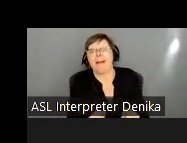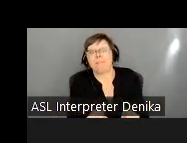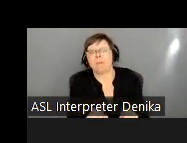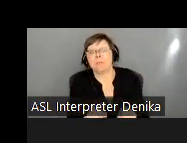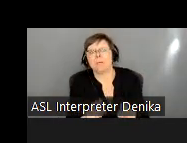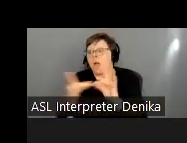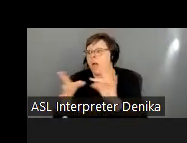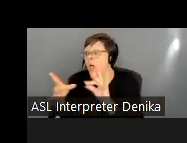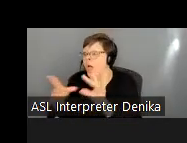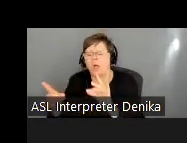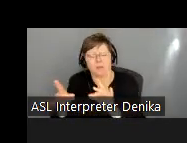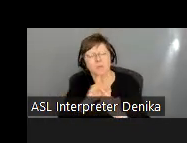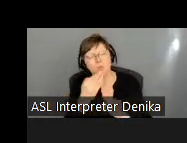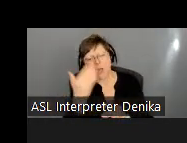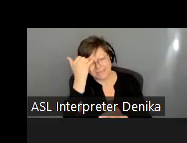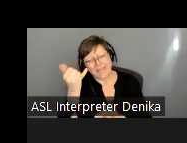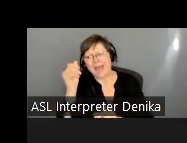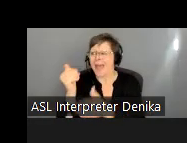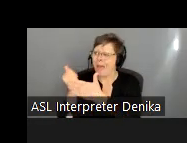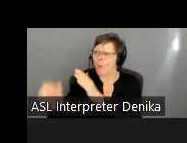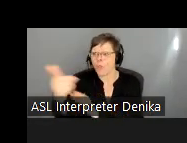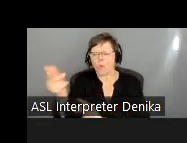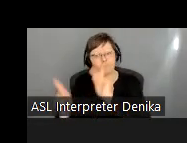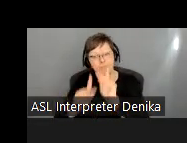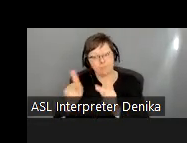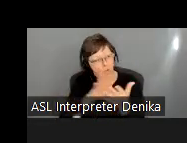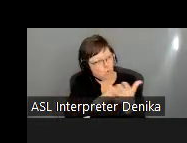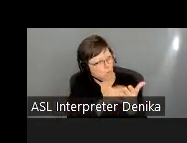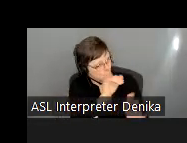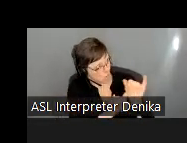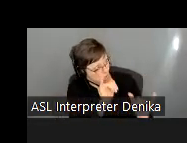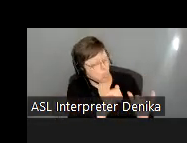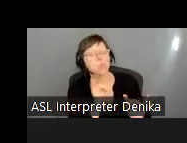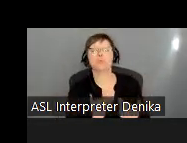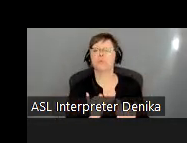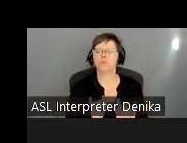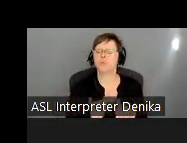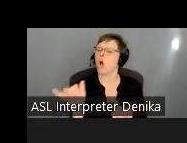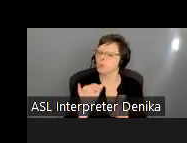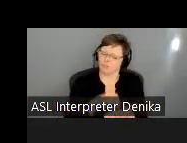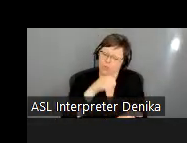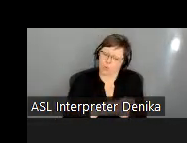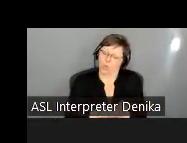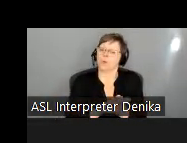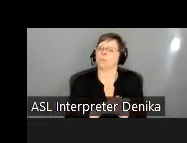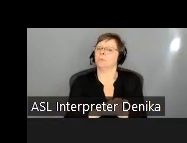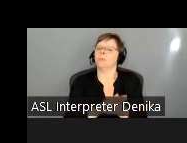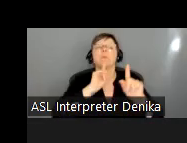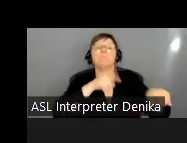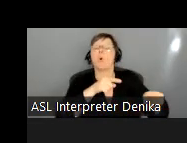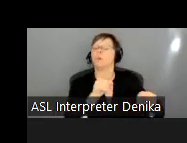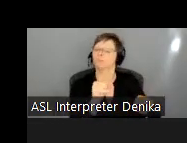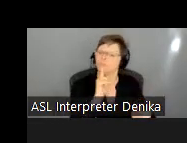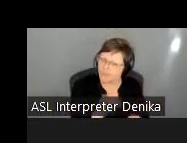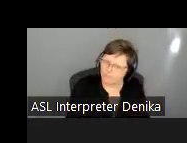help other people. And like John said, reporting it is really important as well. And that would be to the Canadian Anti-Fraud Centre and your